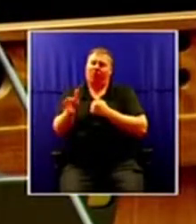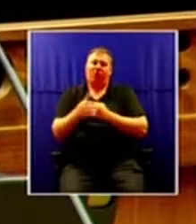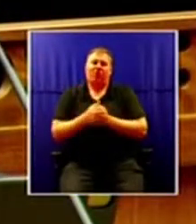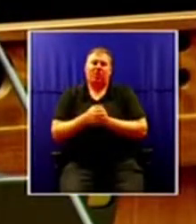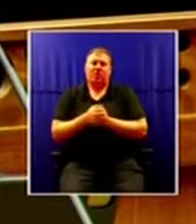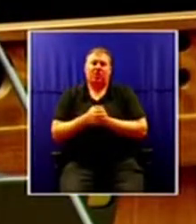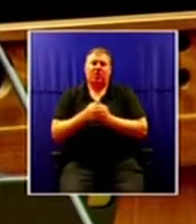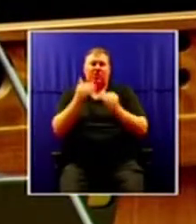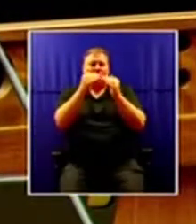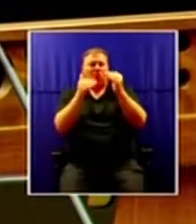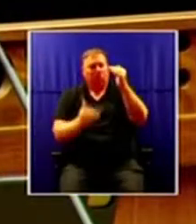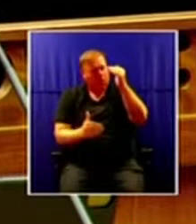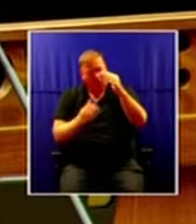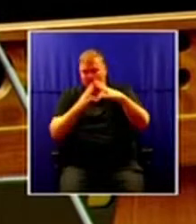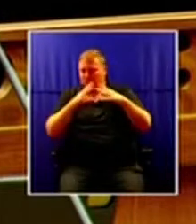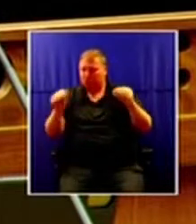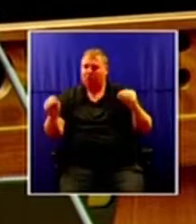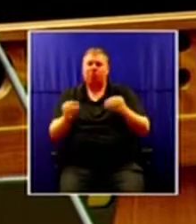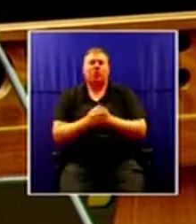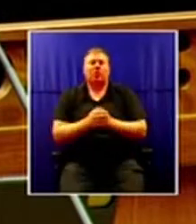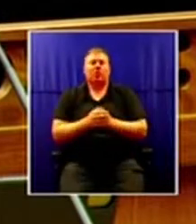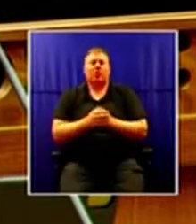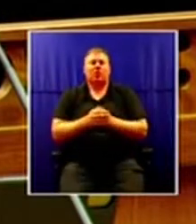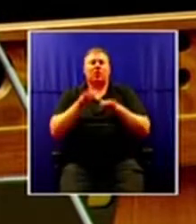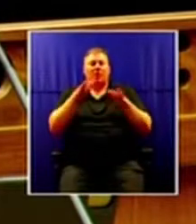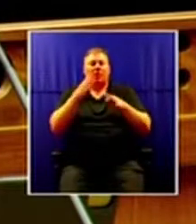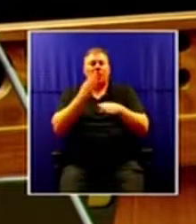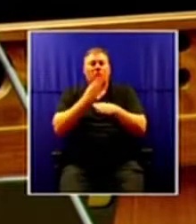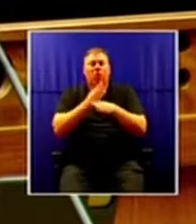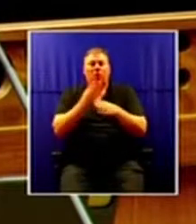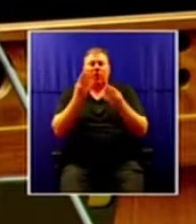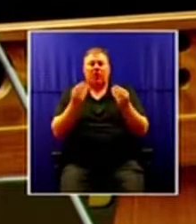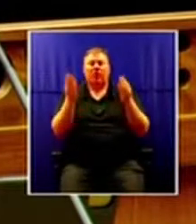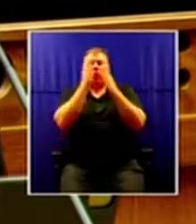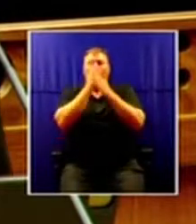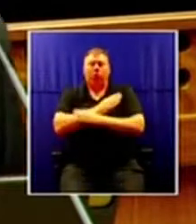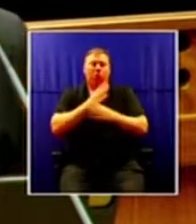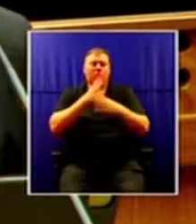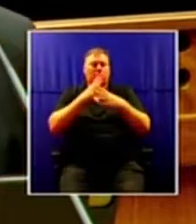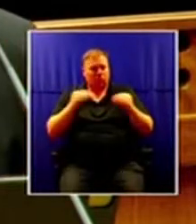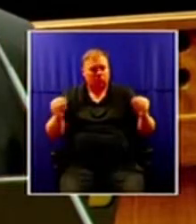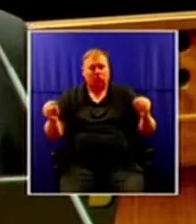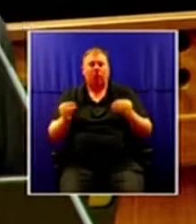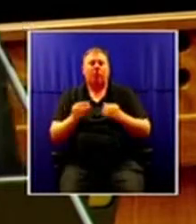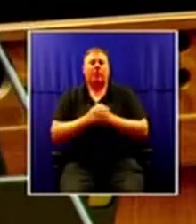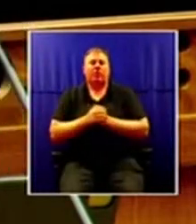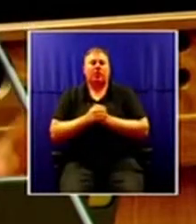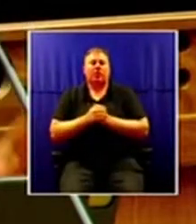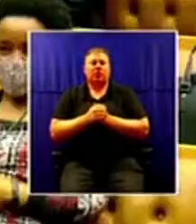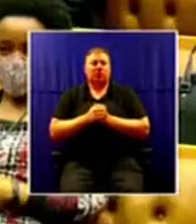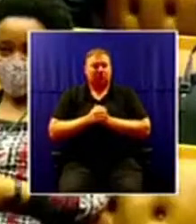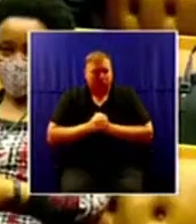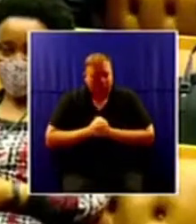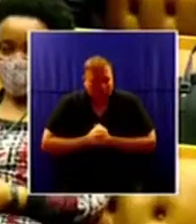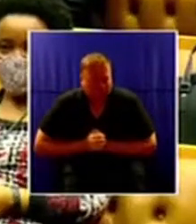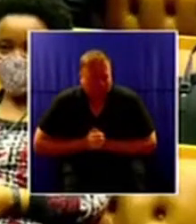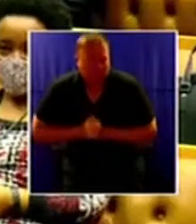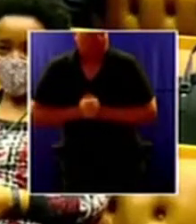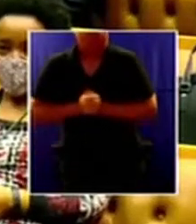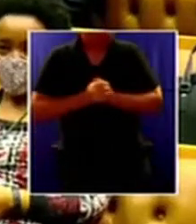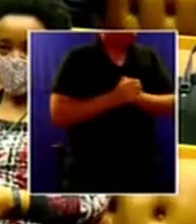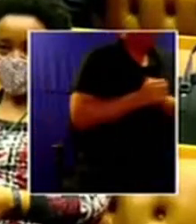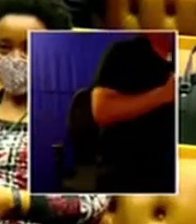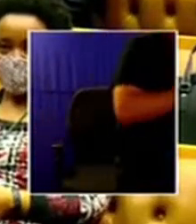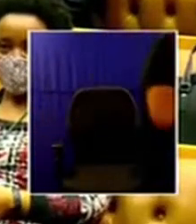overcome inequality and unemployment. That we will strive together to end